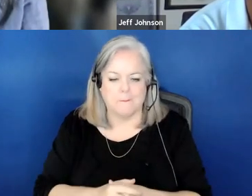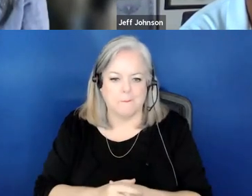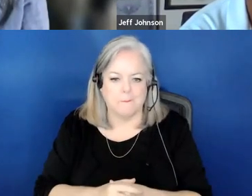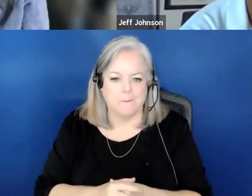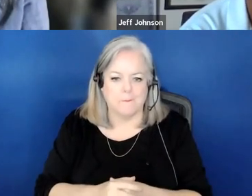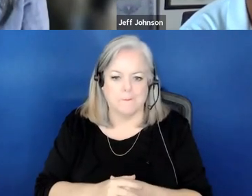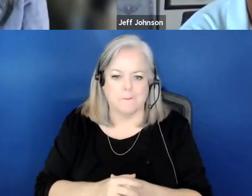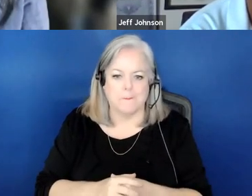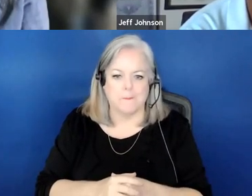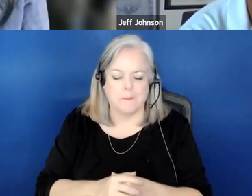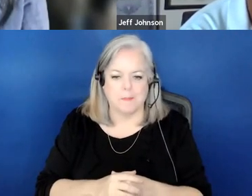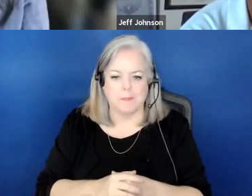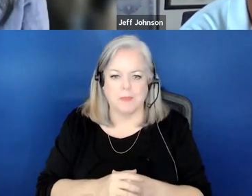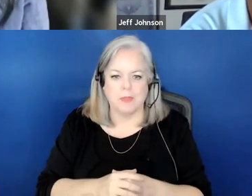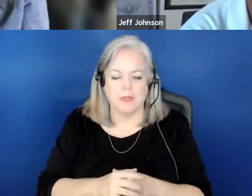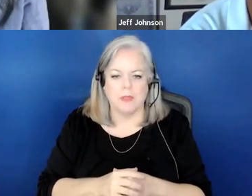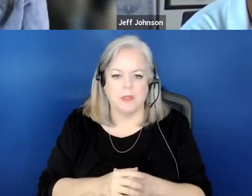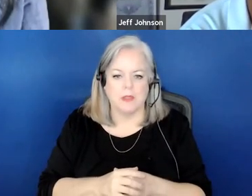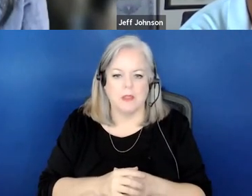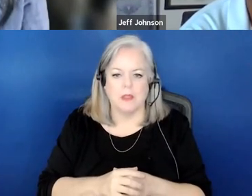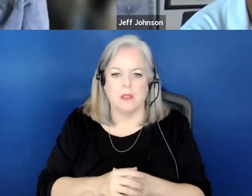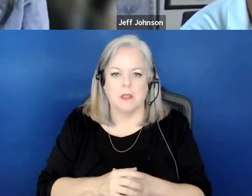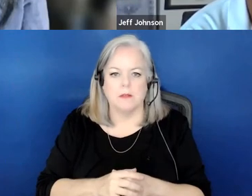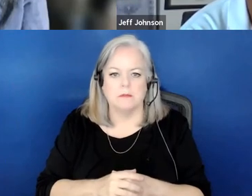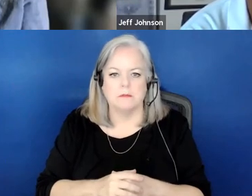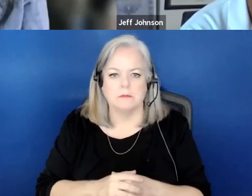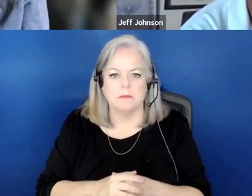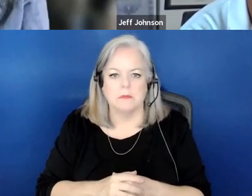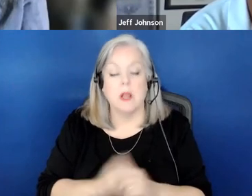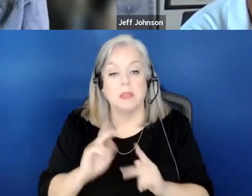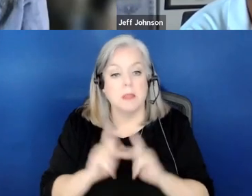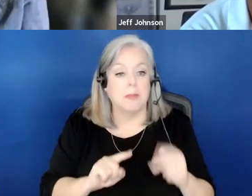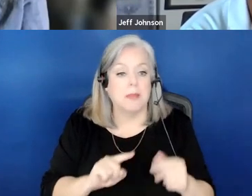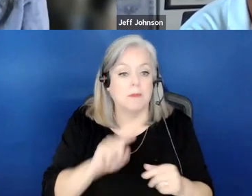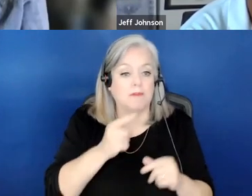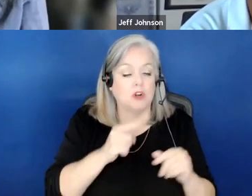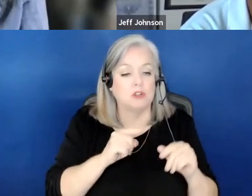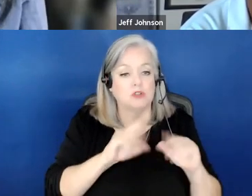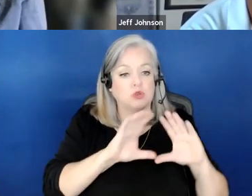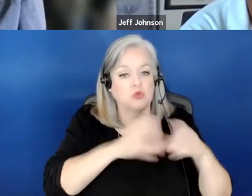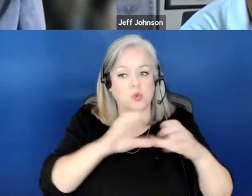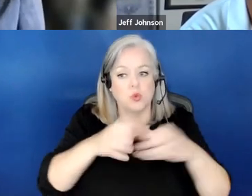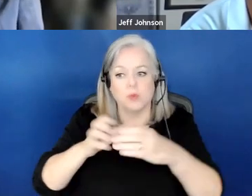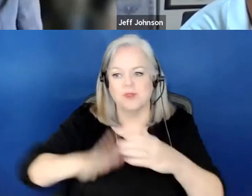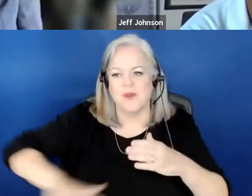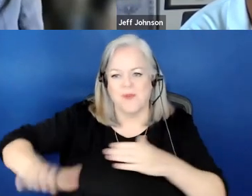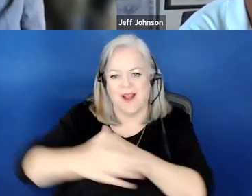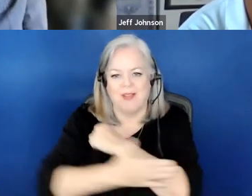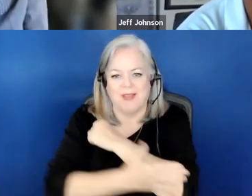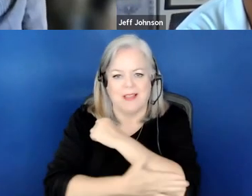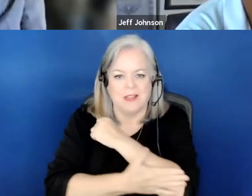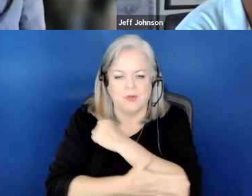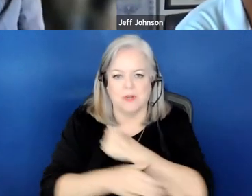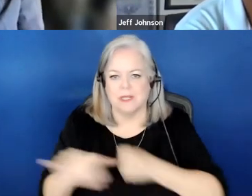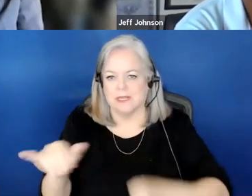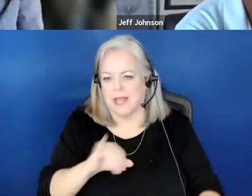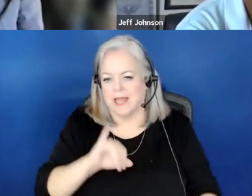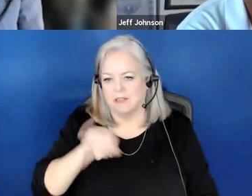it's the people first groups around the country like what Jeff